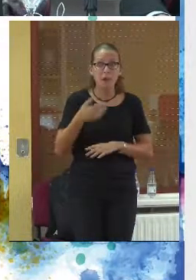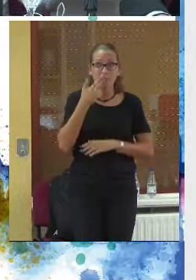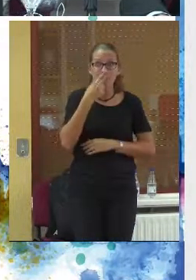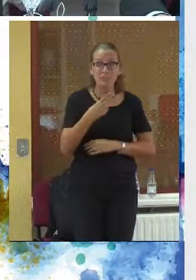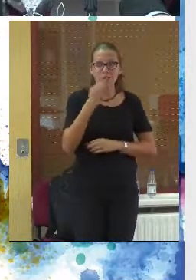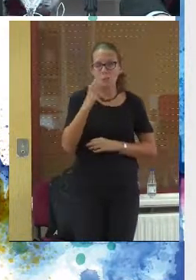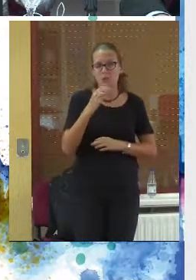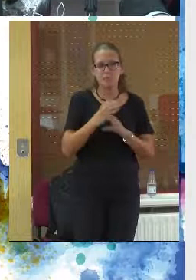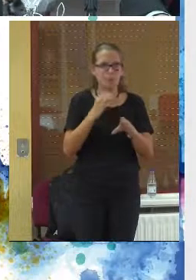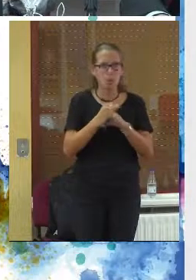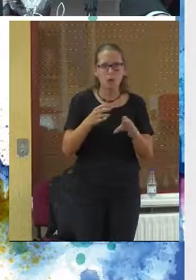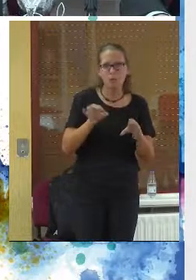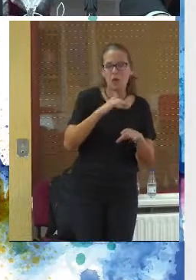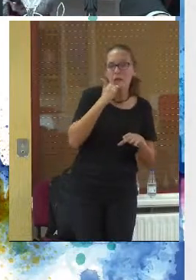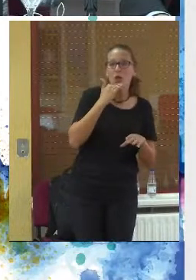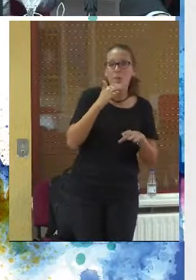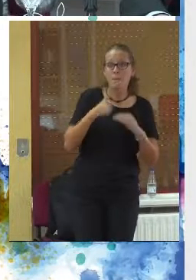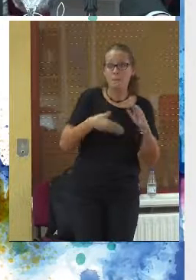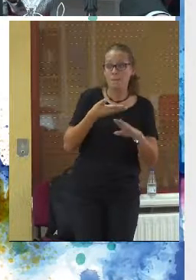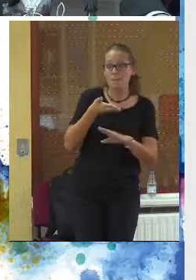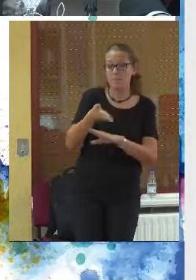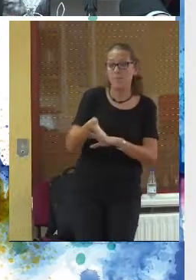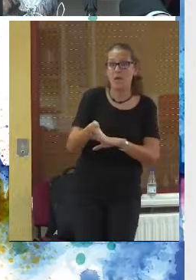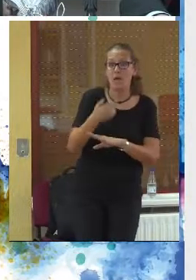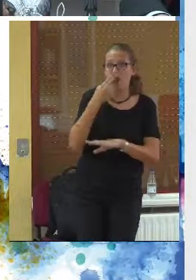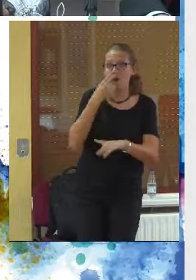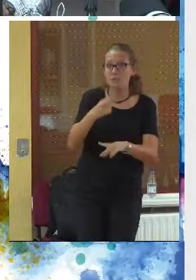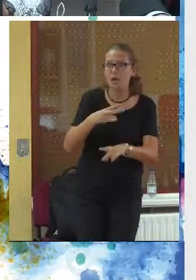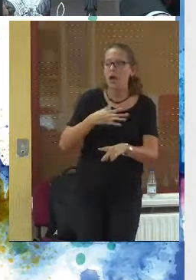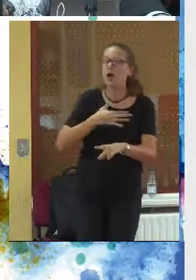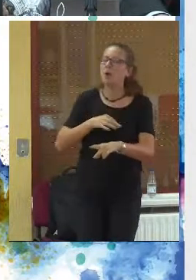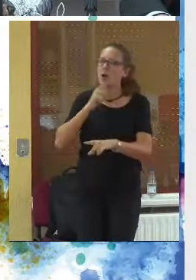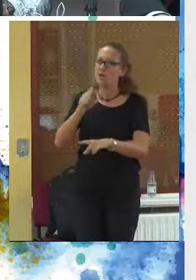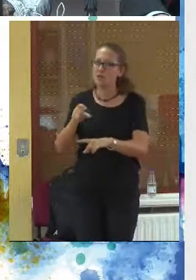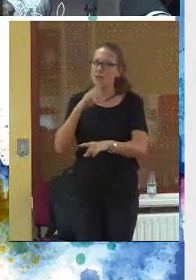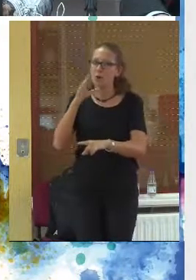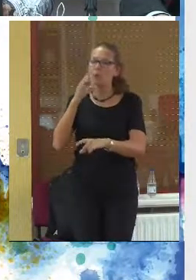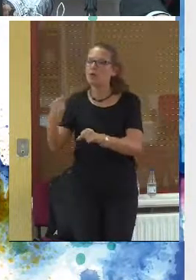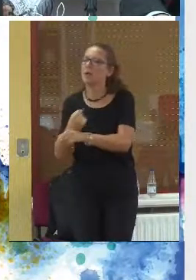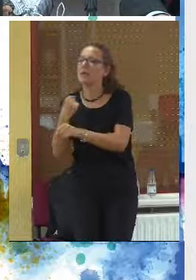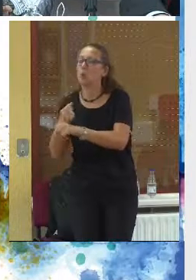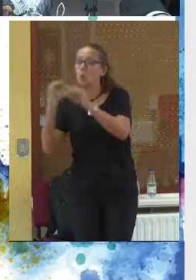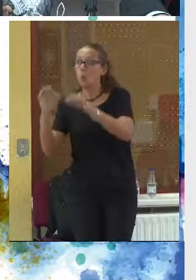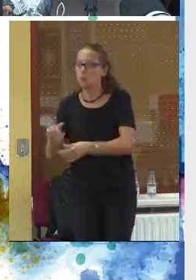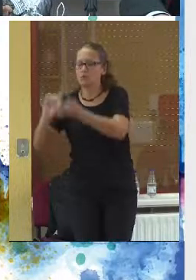visit one client, perhaps you can modify something on the go.